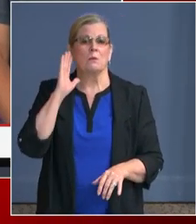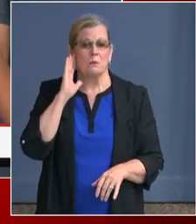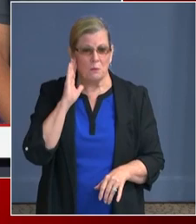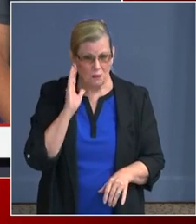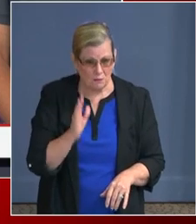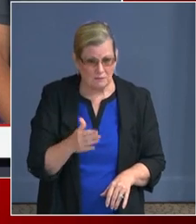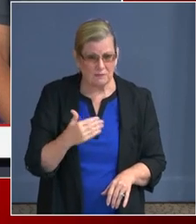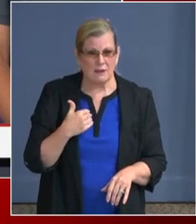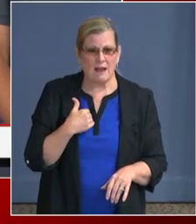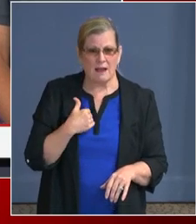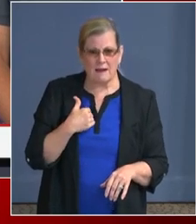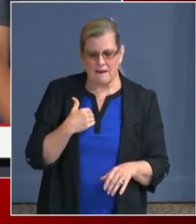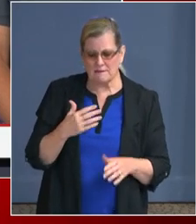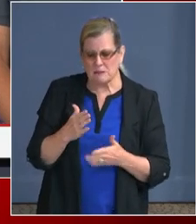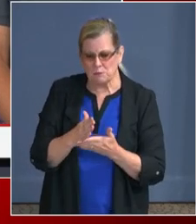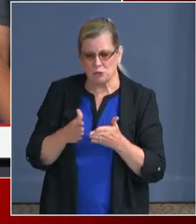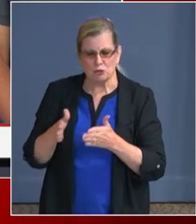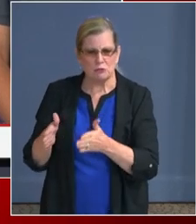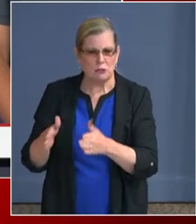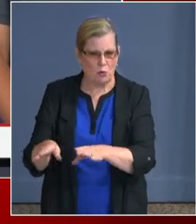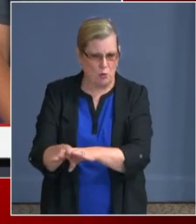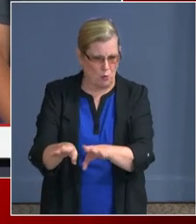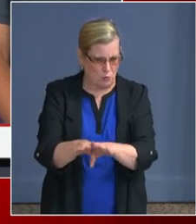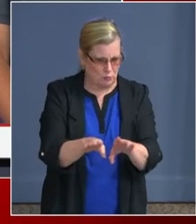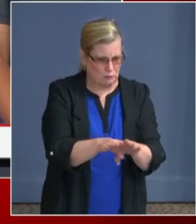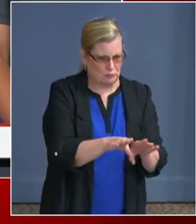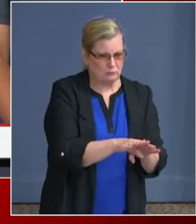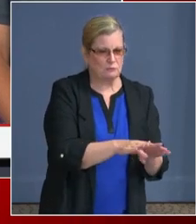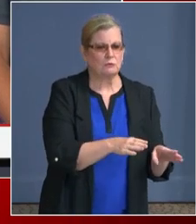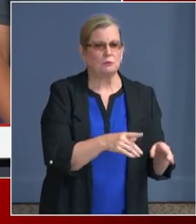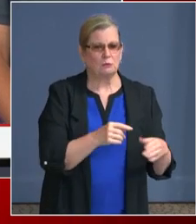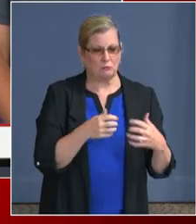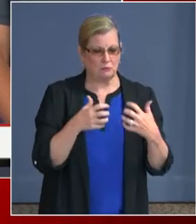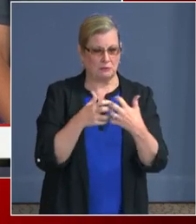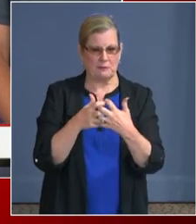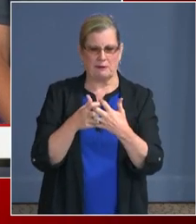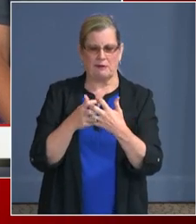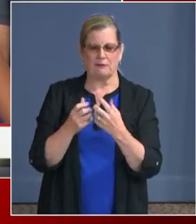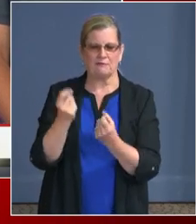and other changes to accommodate the fireworks